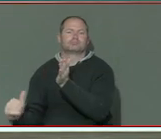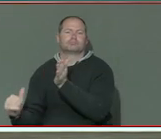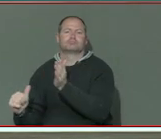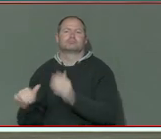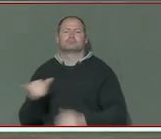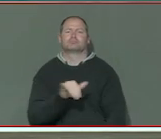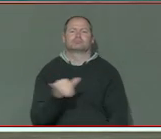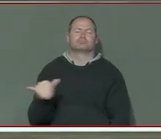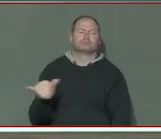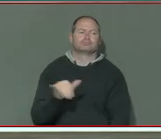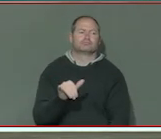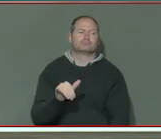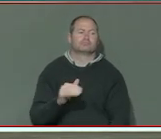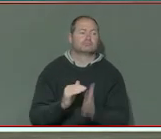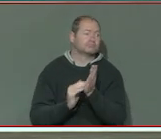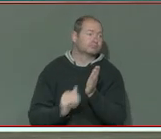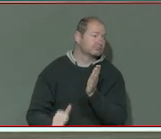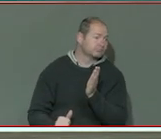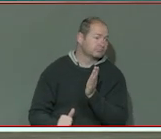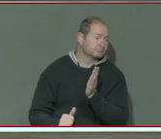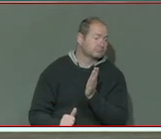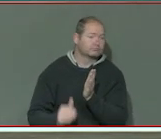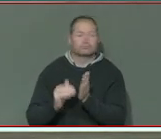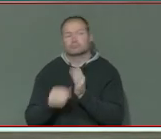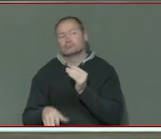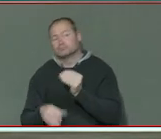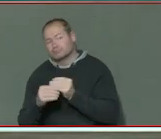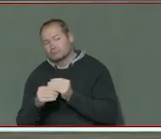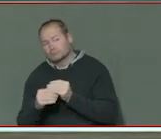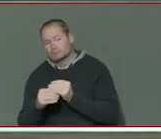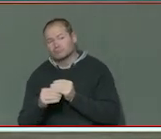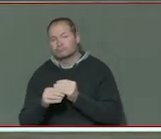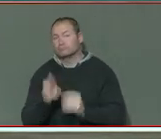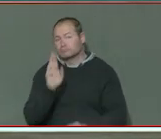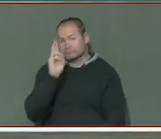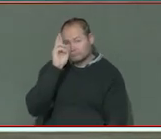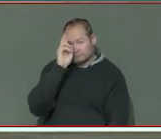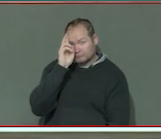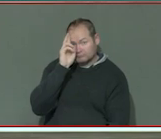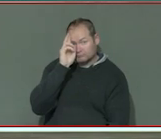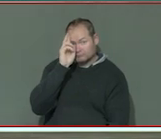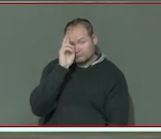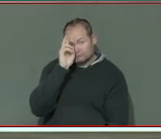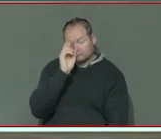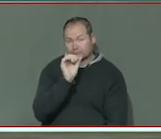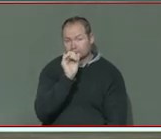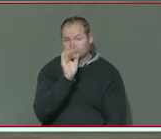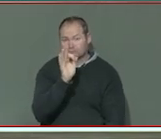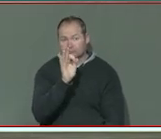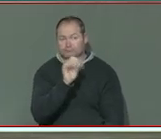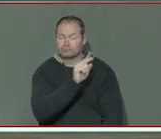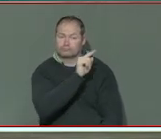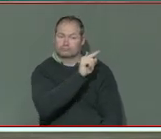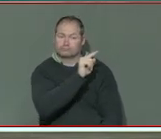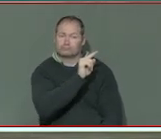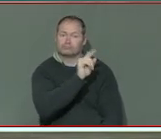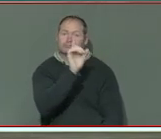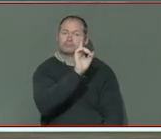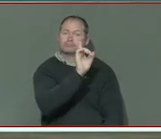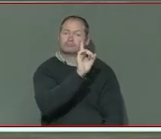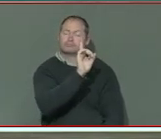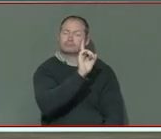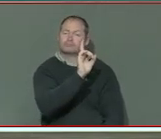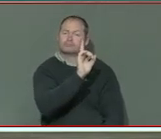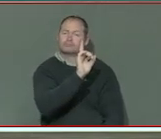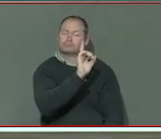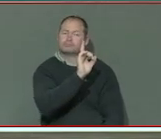What? Subtract. Remember, if I debit my debtors control, what must I do with creditors control?